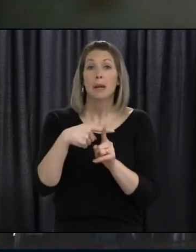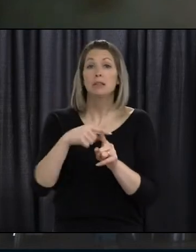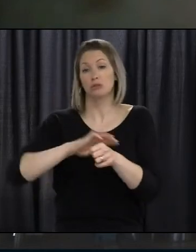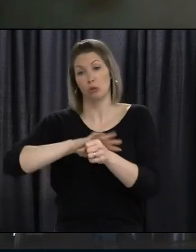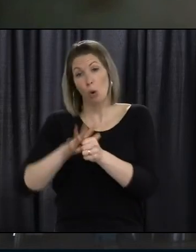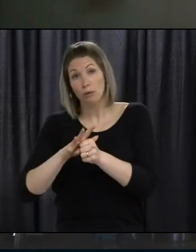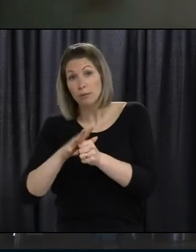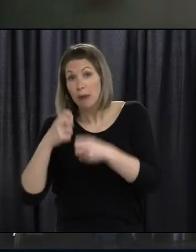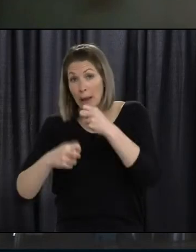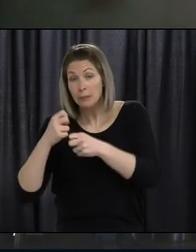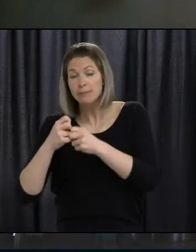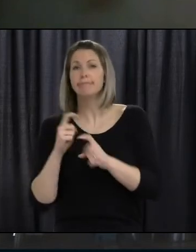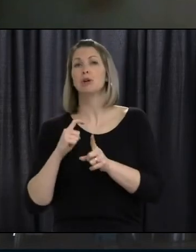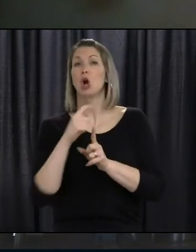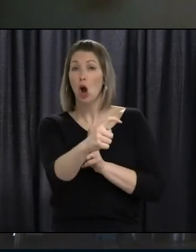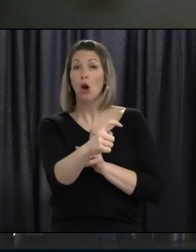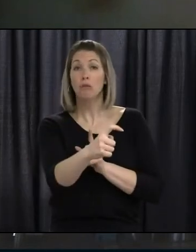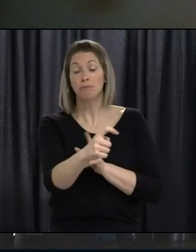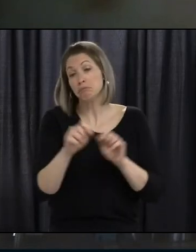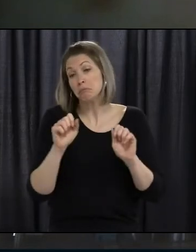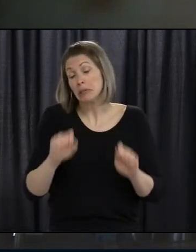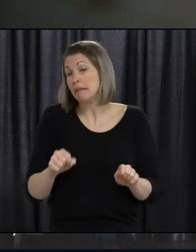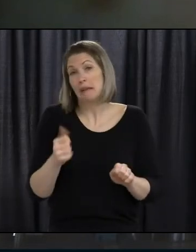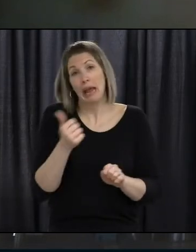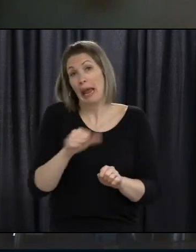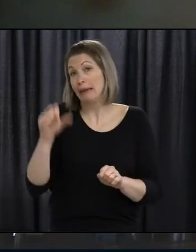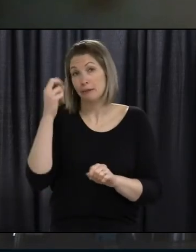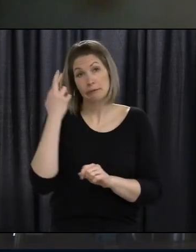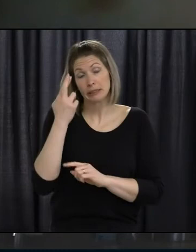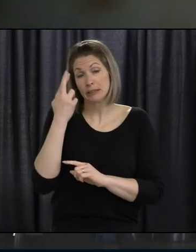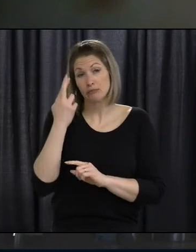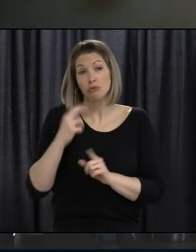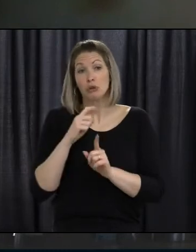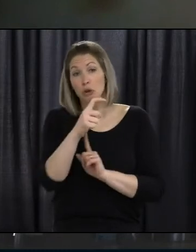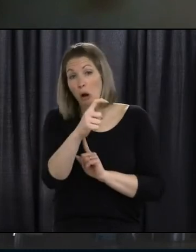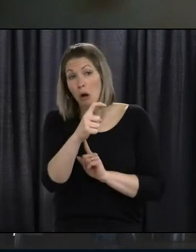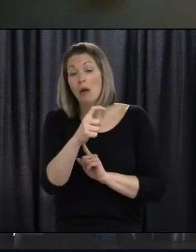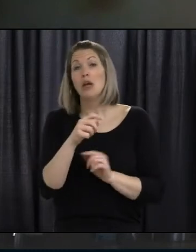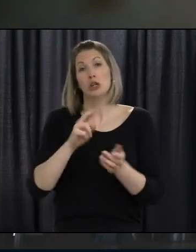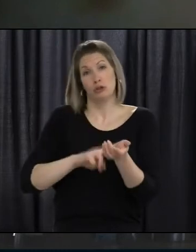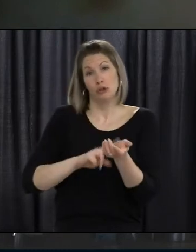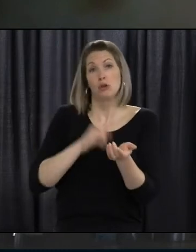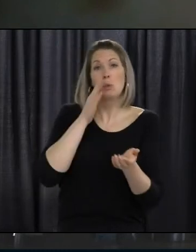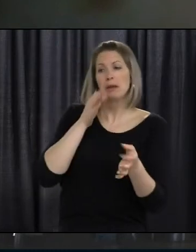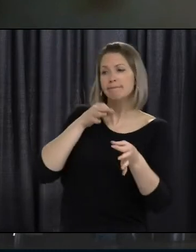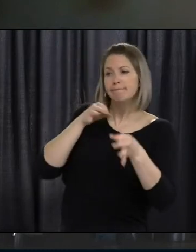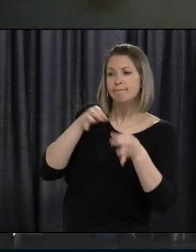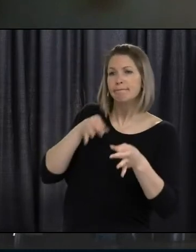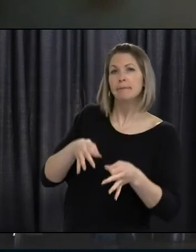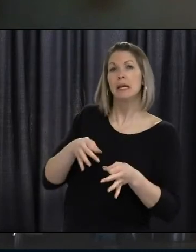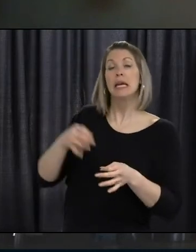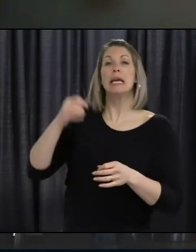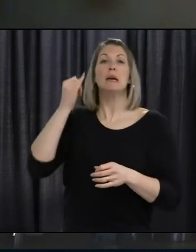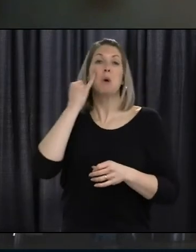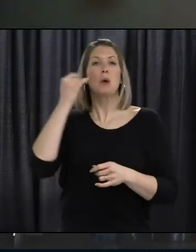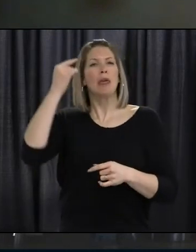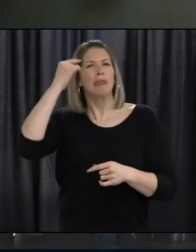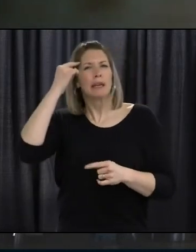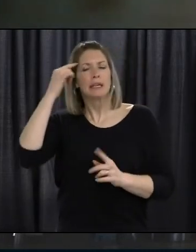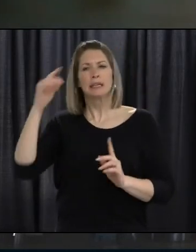If you have a reason to call 811 and you think you may have been exposed, it's important that you bring